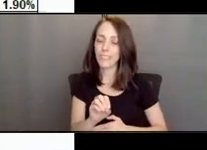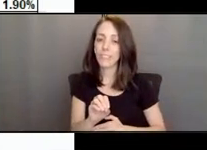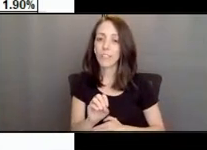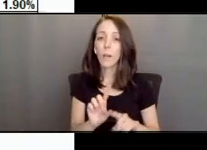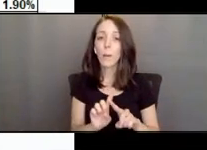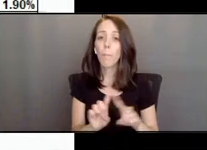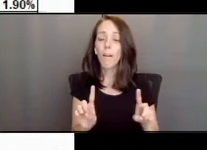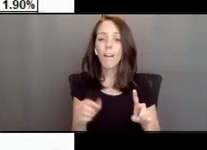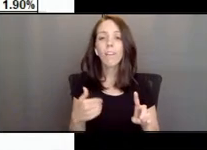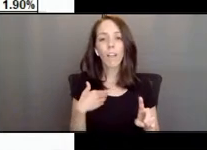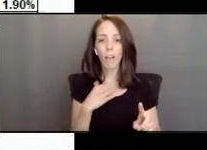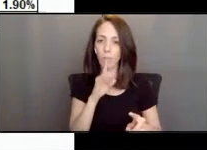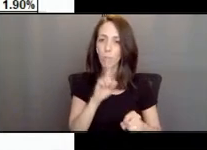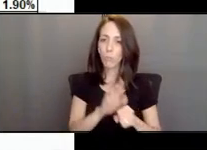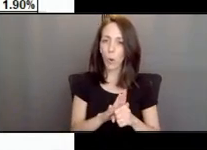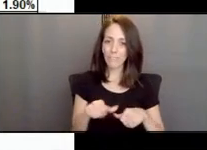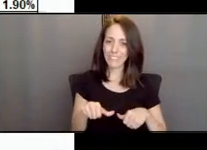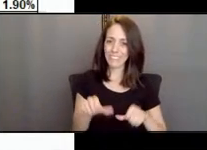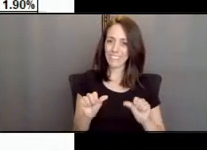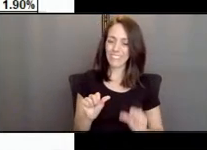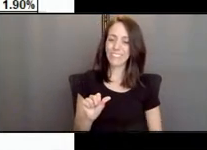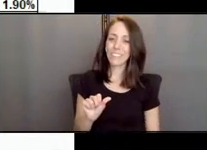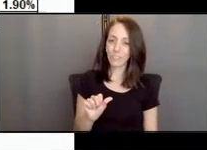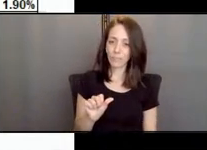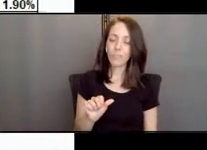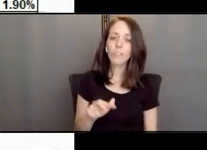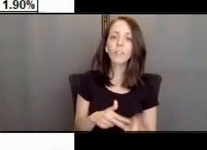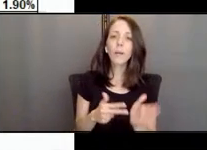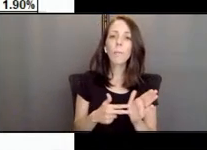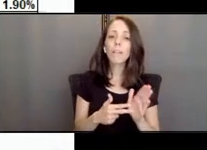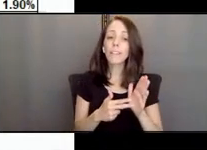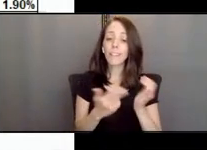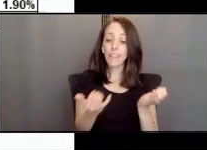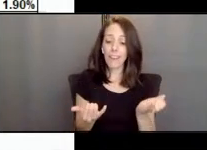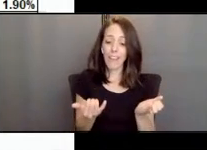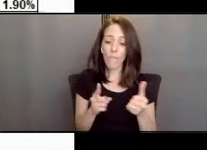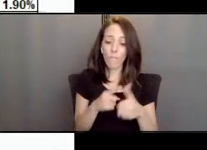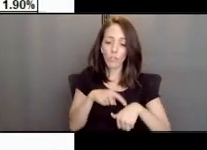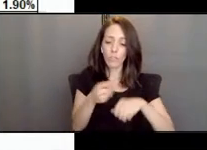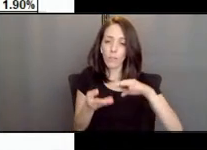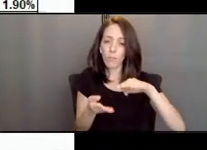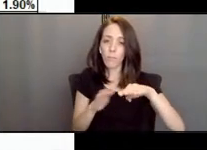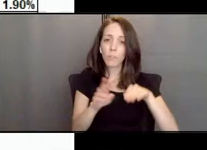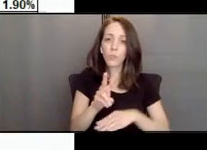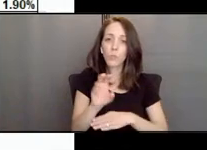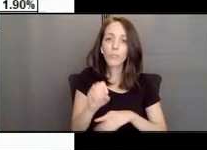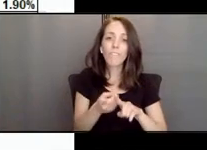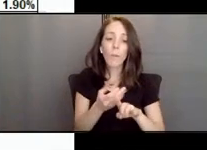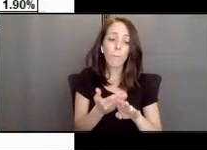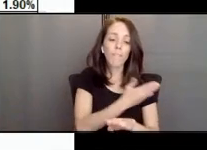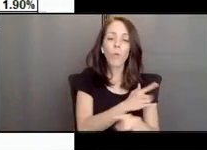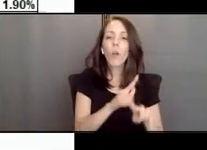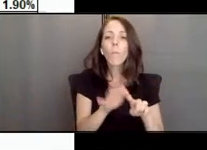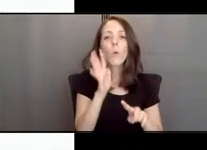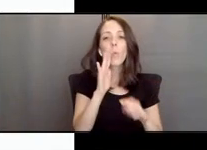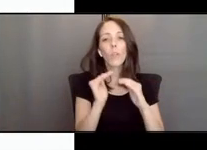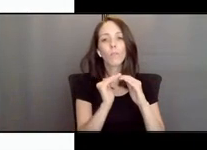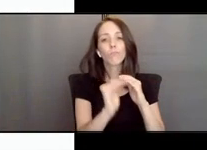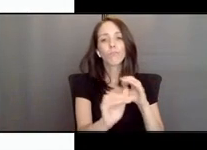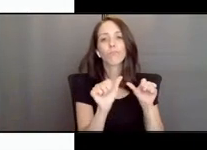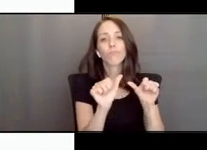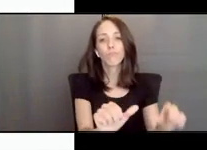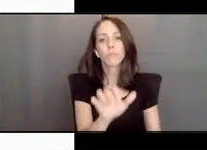tuition promise program, it will not go up for the rest of their programs. Next